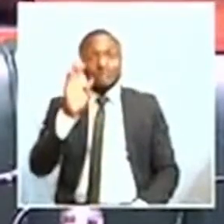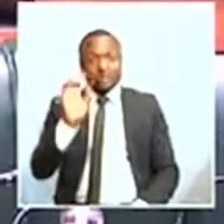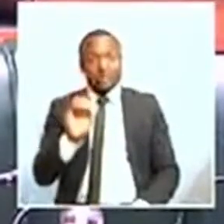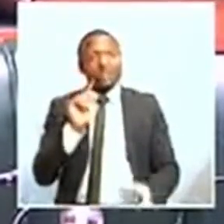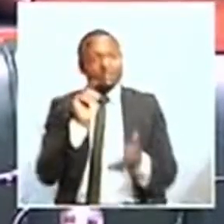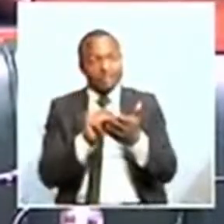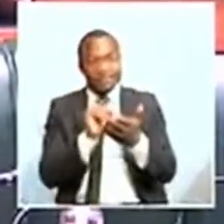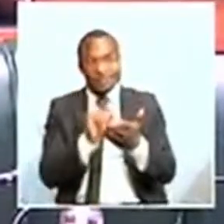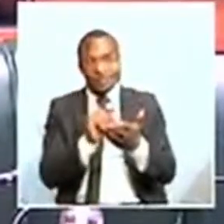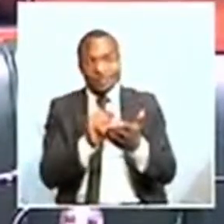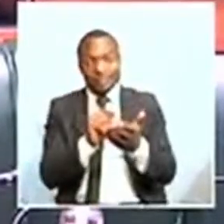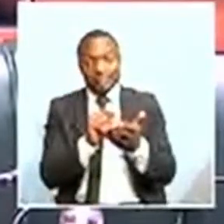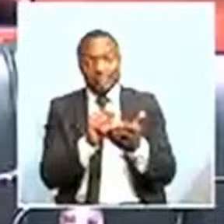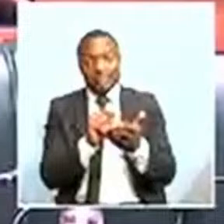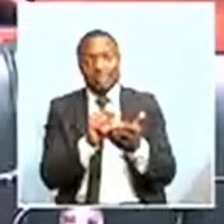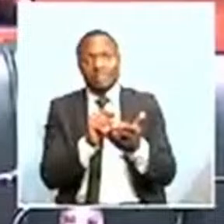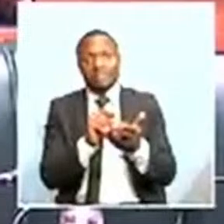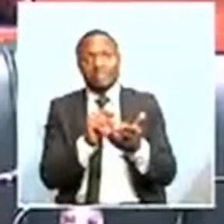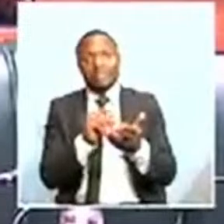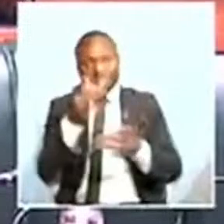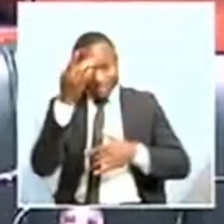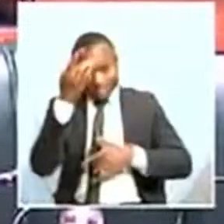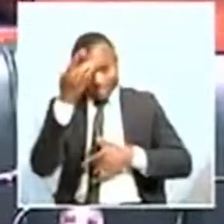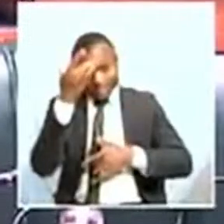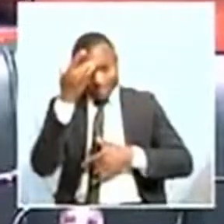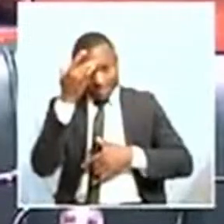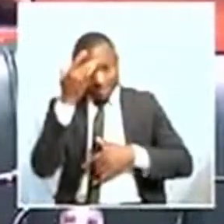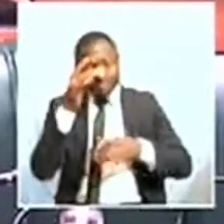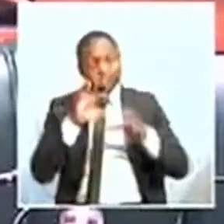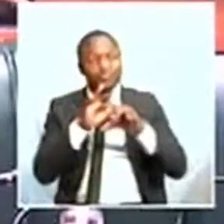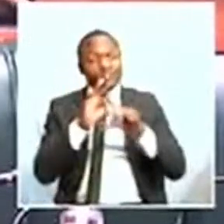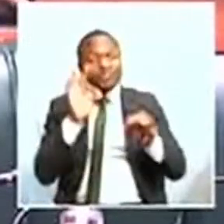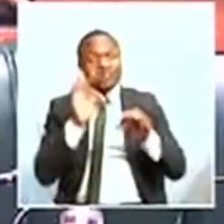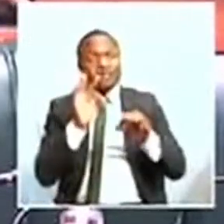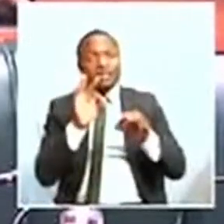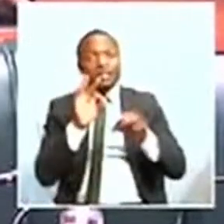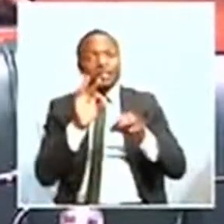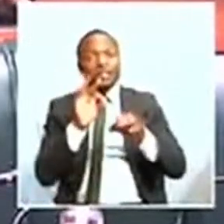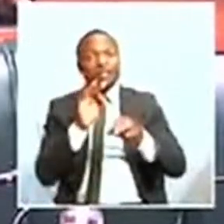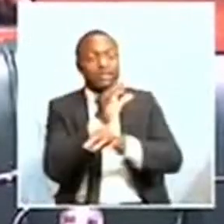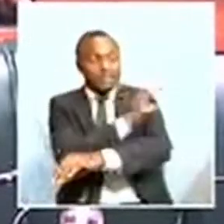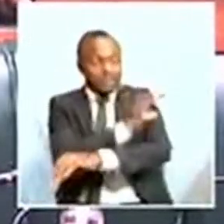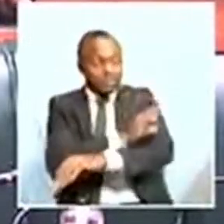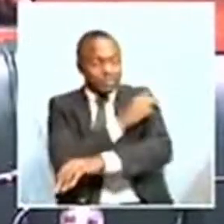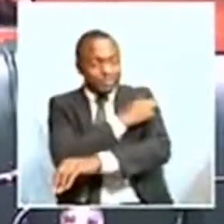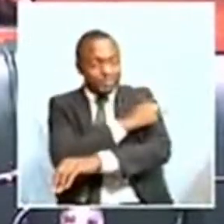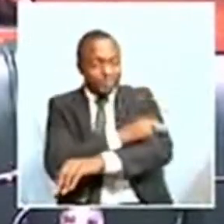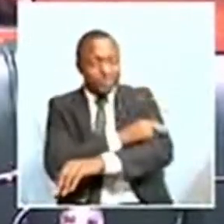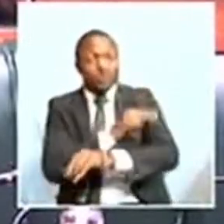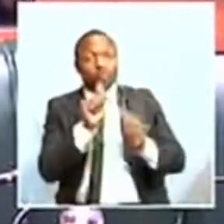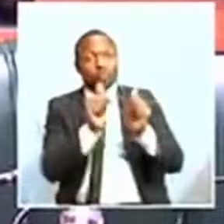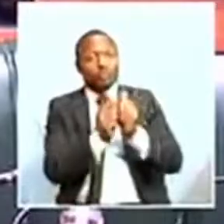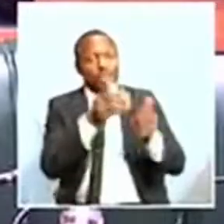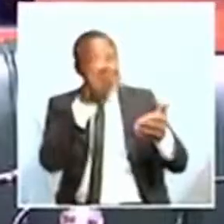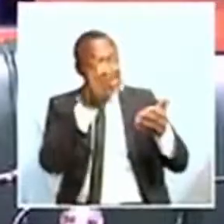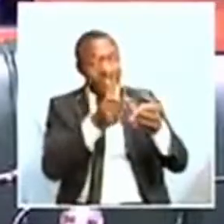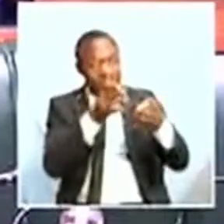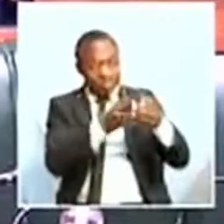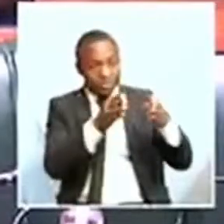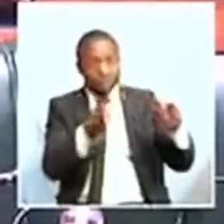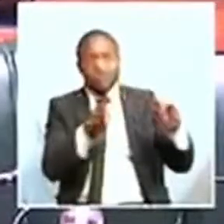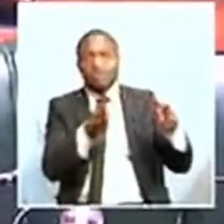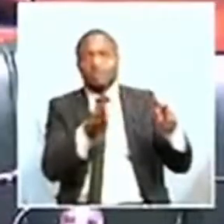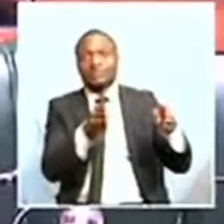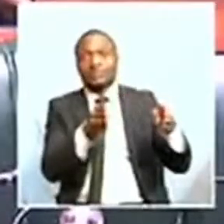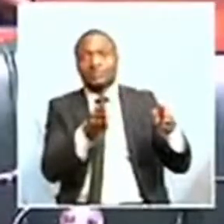even in Osaka, they found our health care facilities with such space for